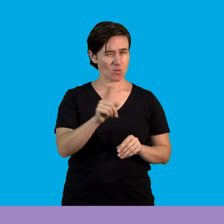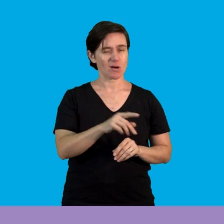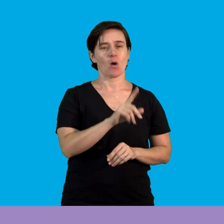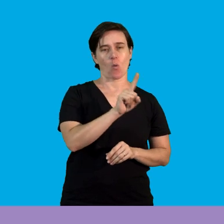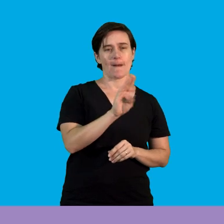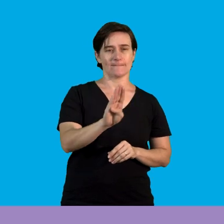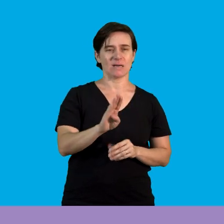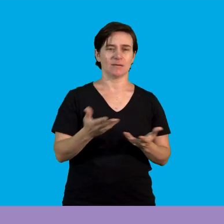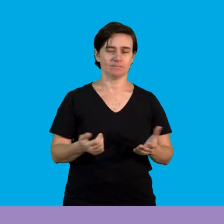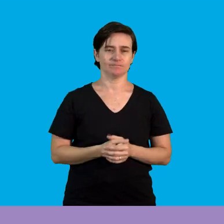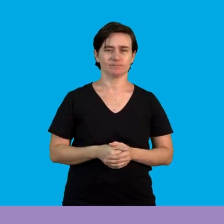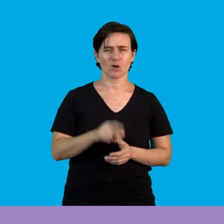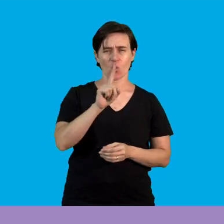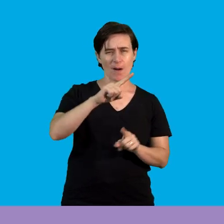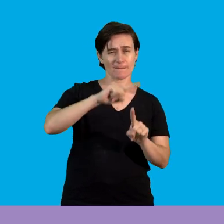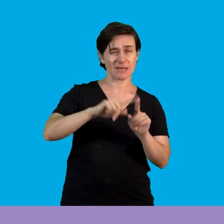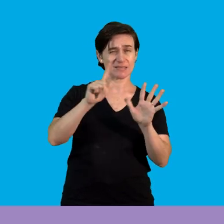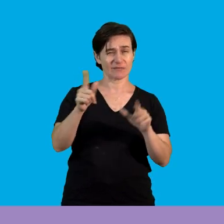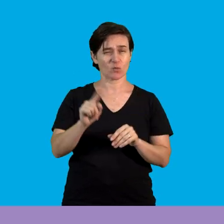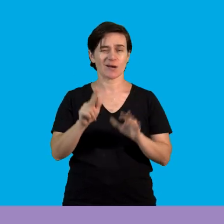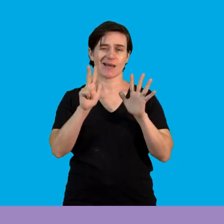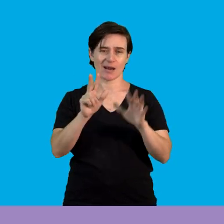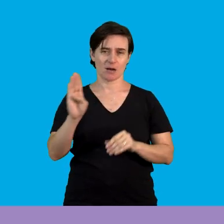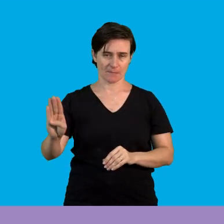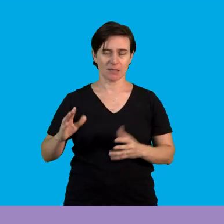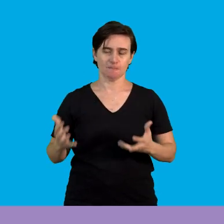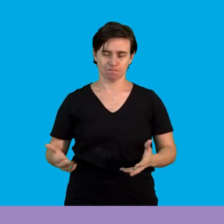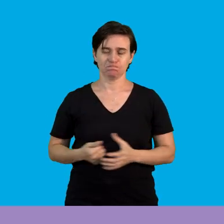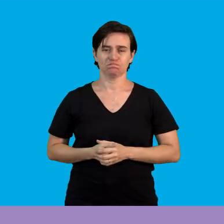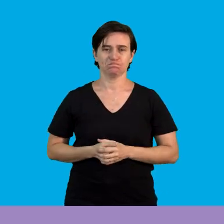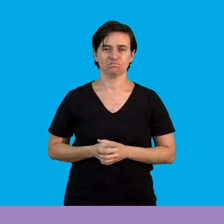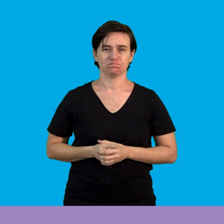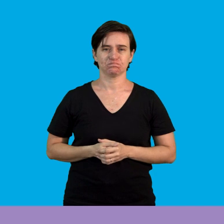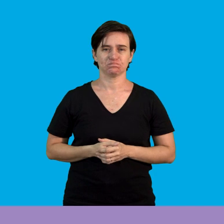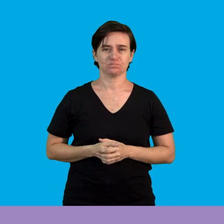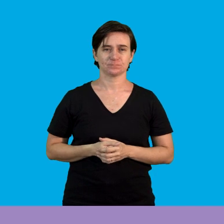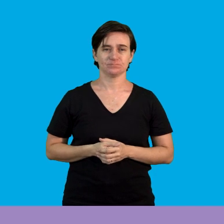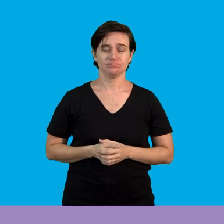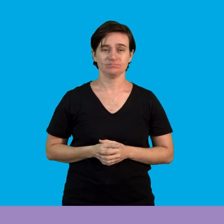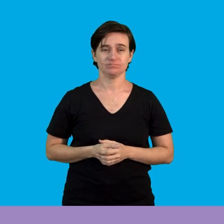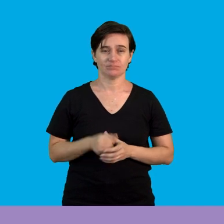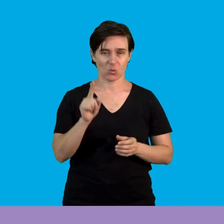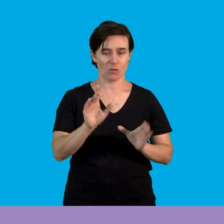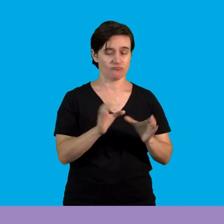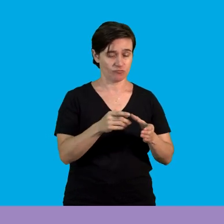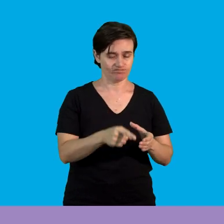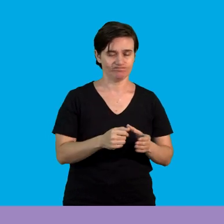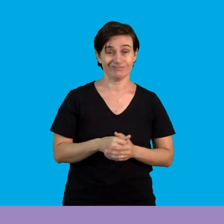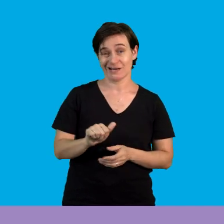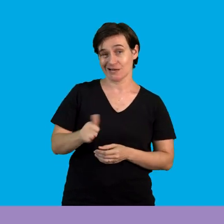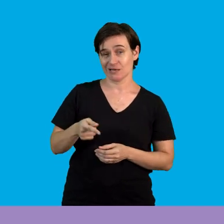b is 1, and then 1 plus 7 is 8b. And then